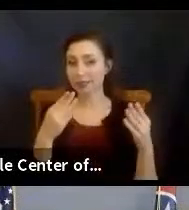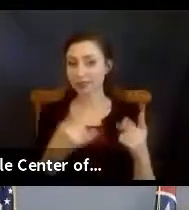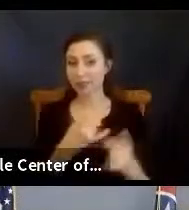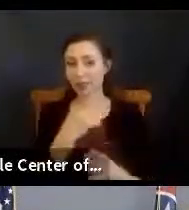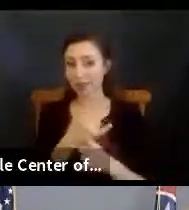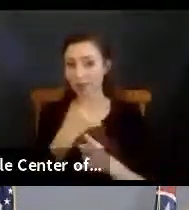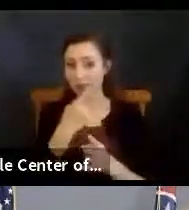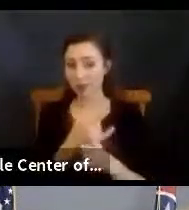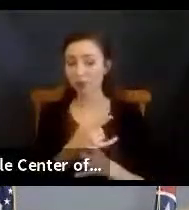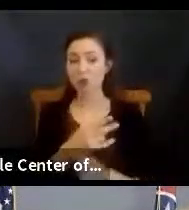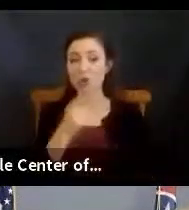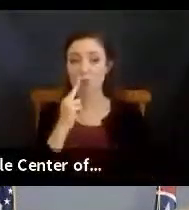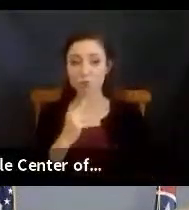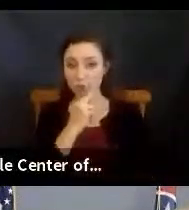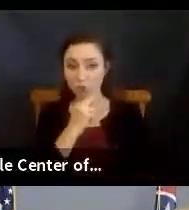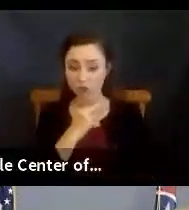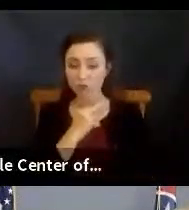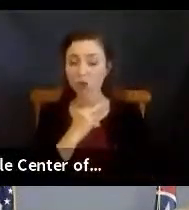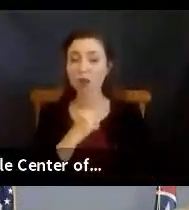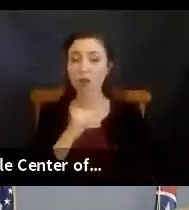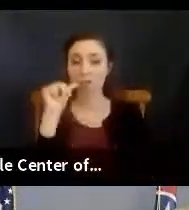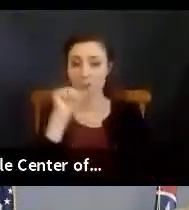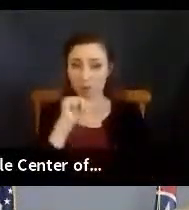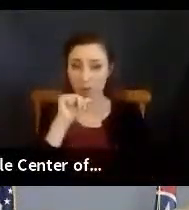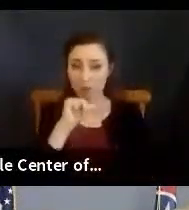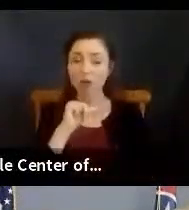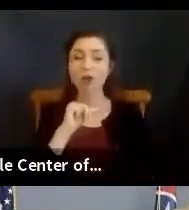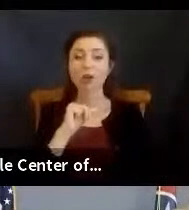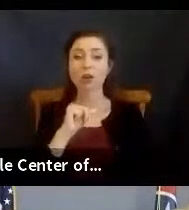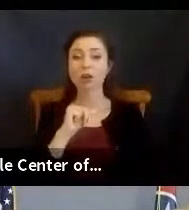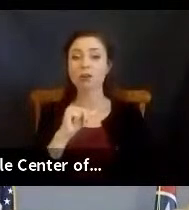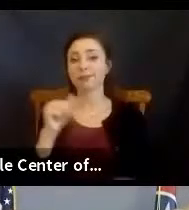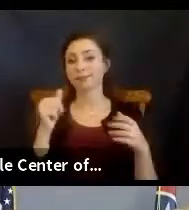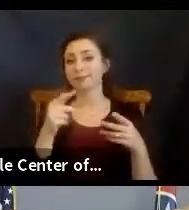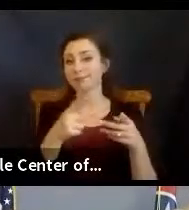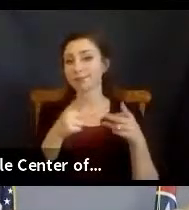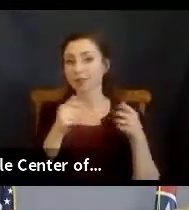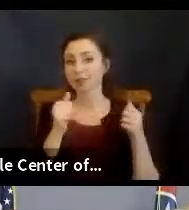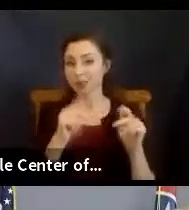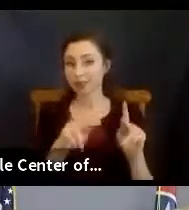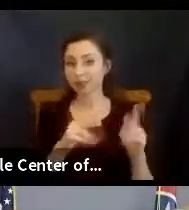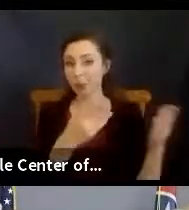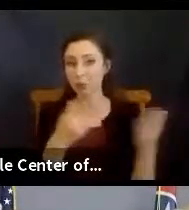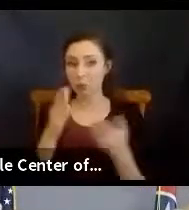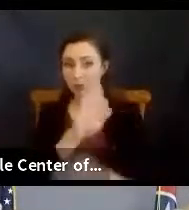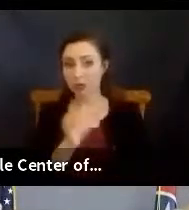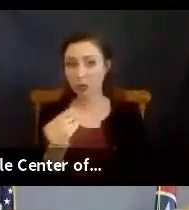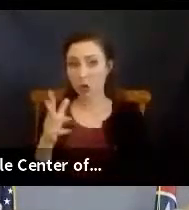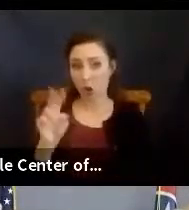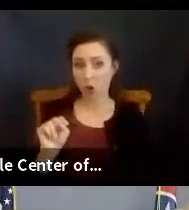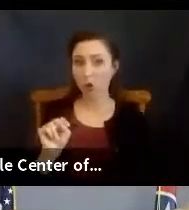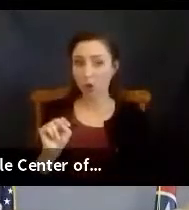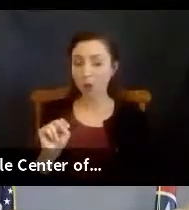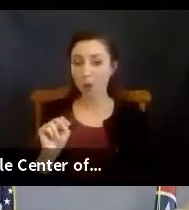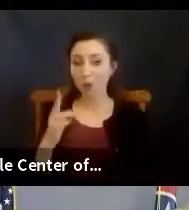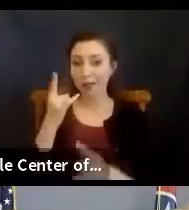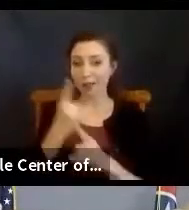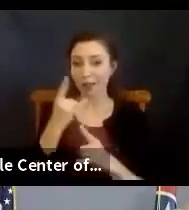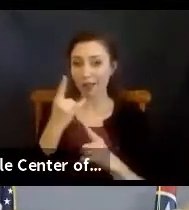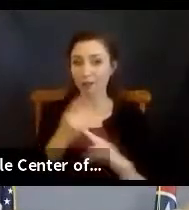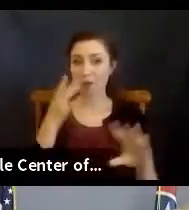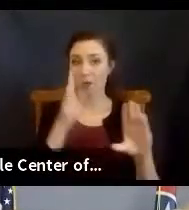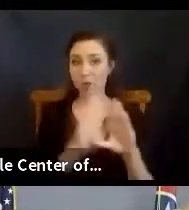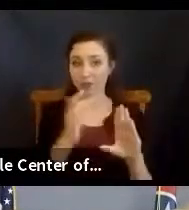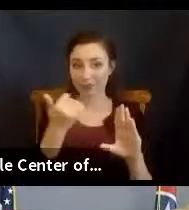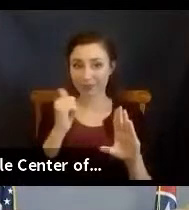alcohol, restaurants, bars, and places that allow brown bagging at 10 p.m. This would not affect restaurants